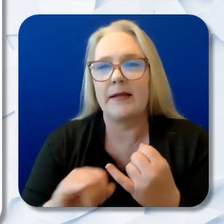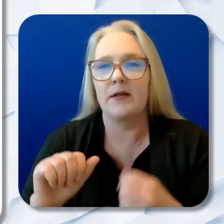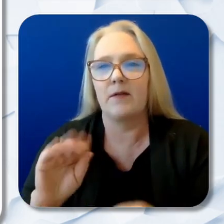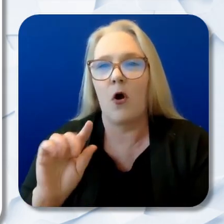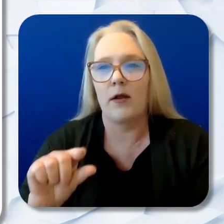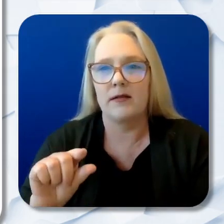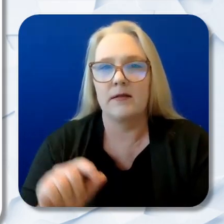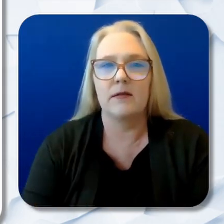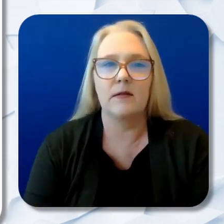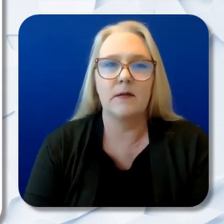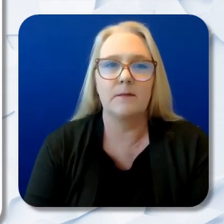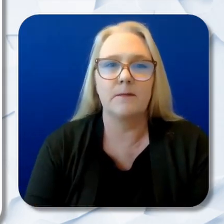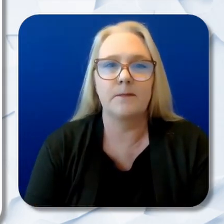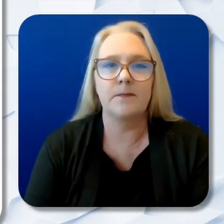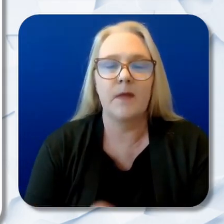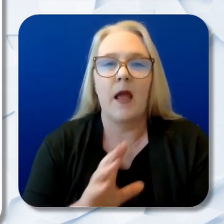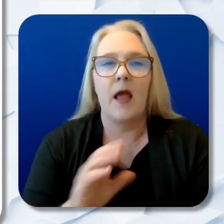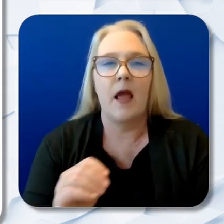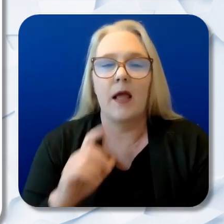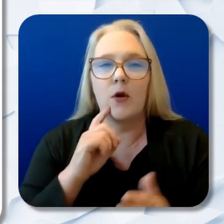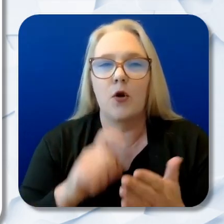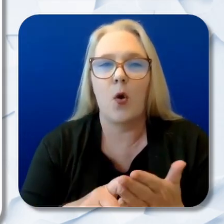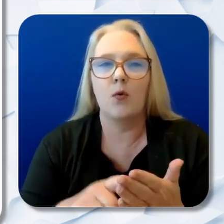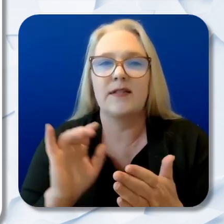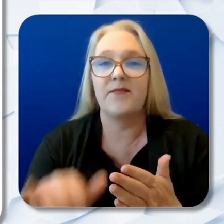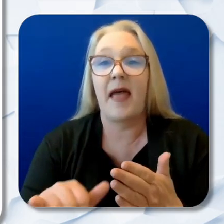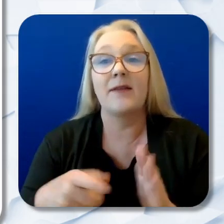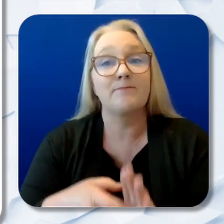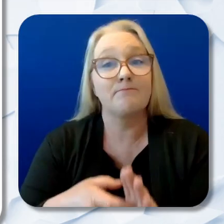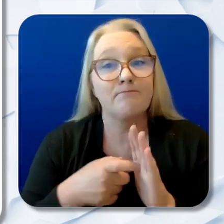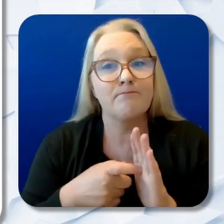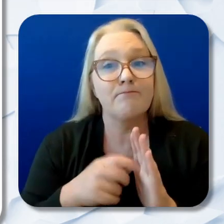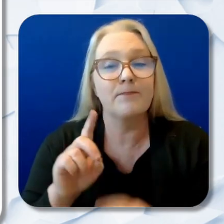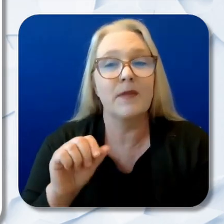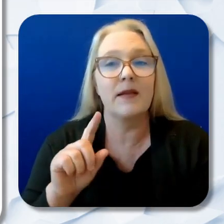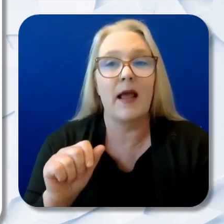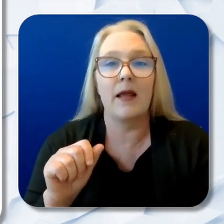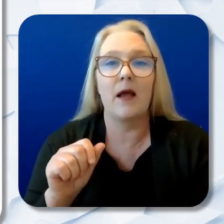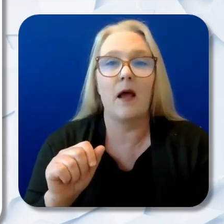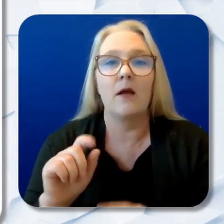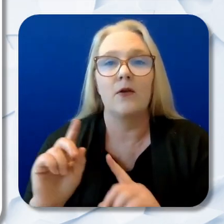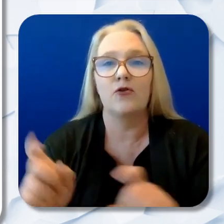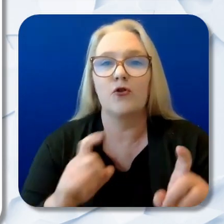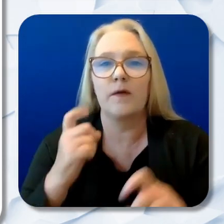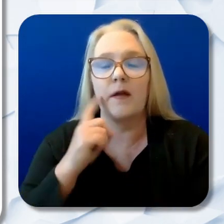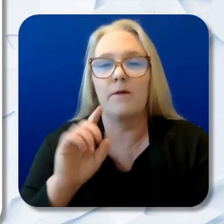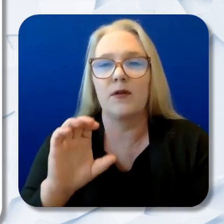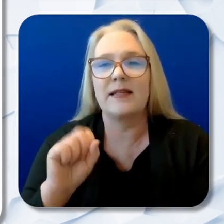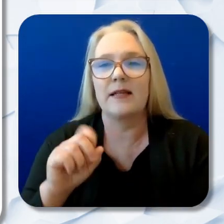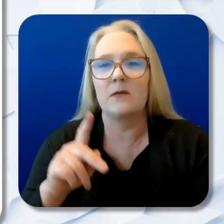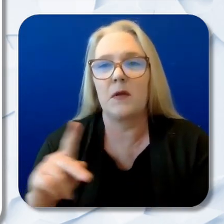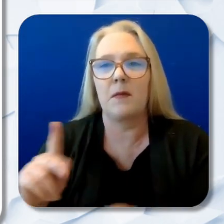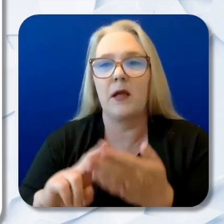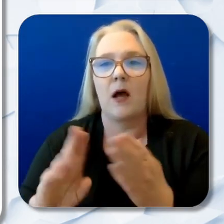August. And note, this was a required data reporting survey for CSPP